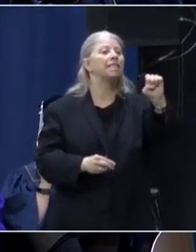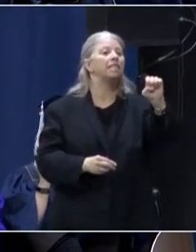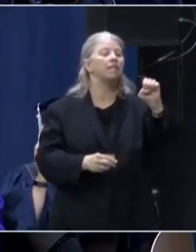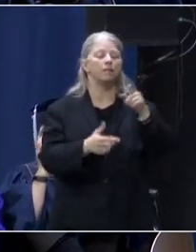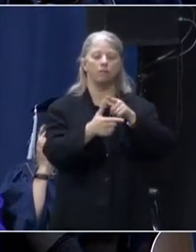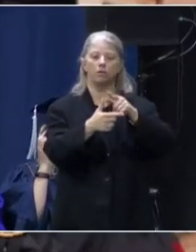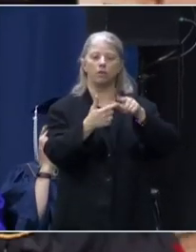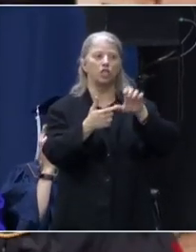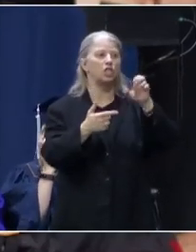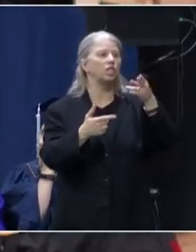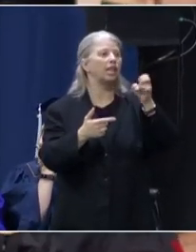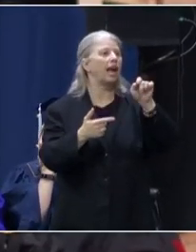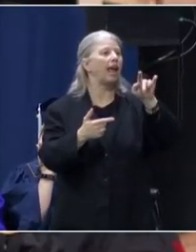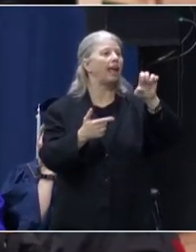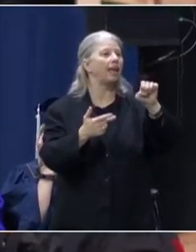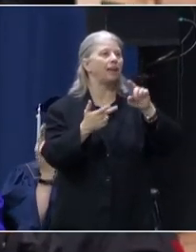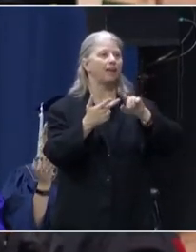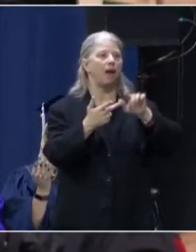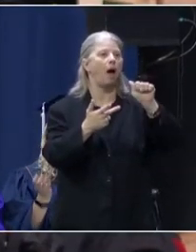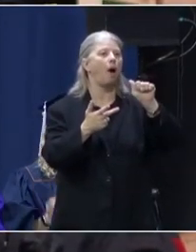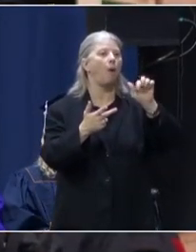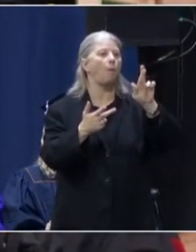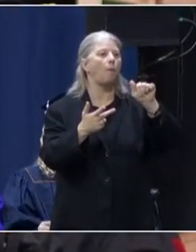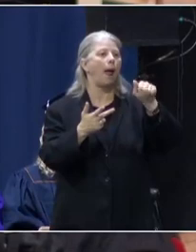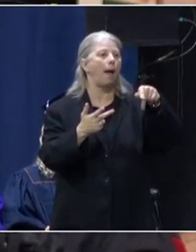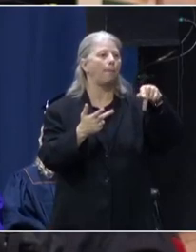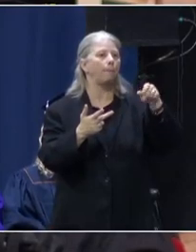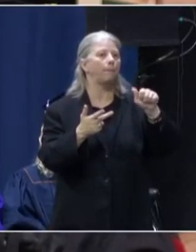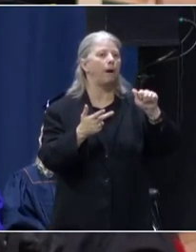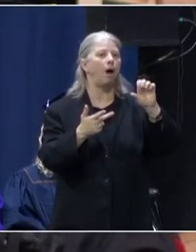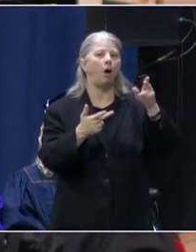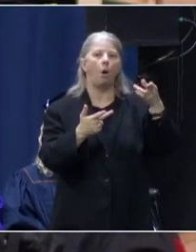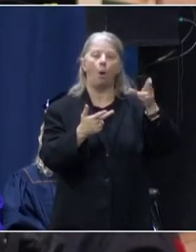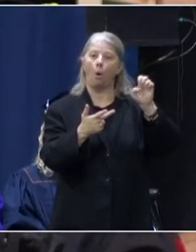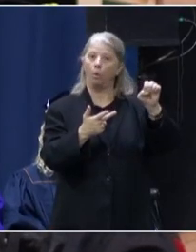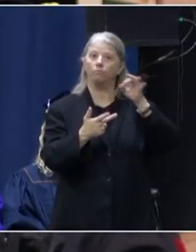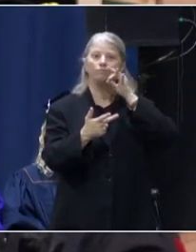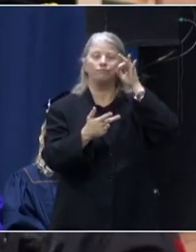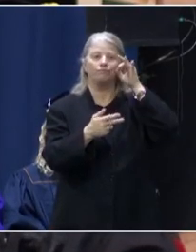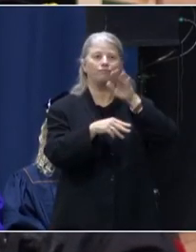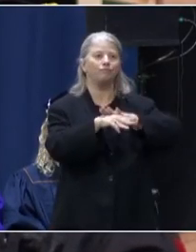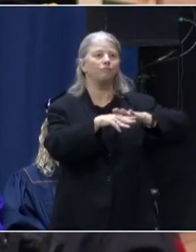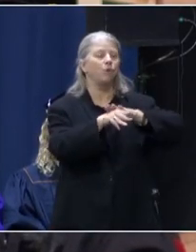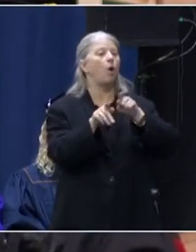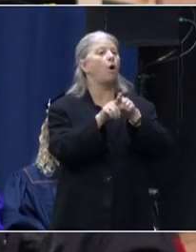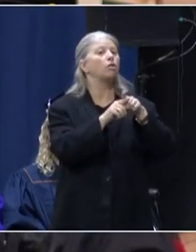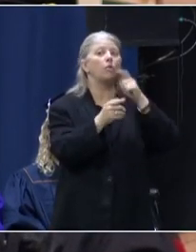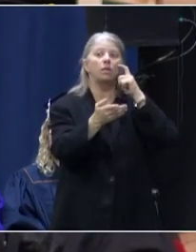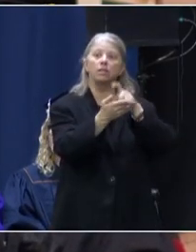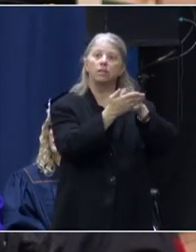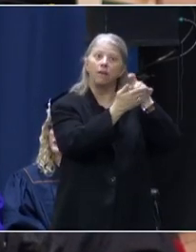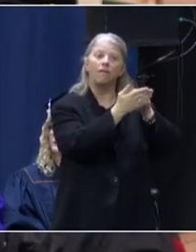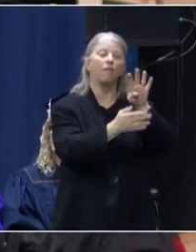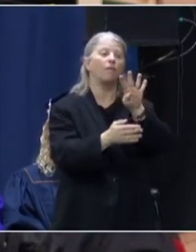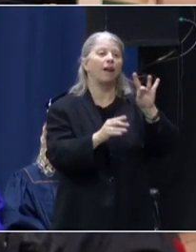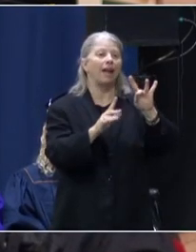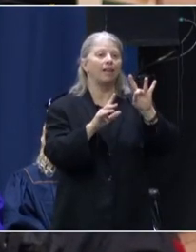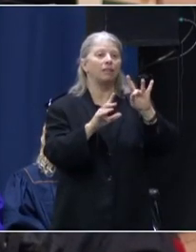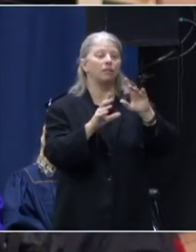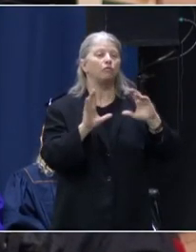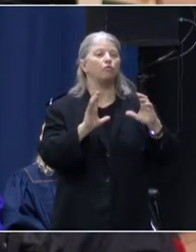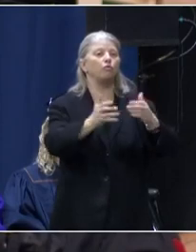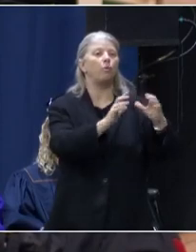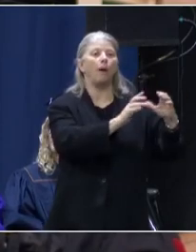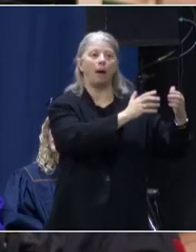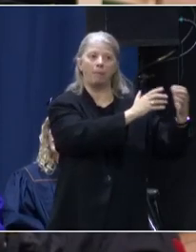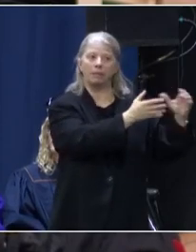Cheyenne, and Arapaho peoples. Further, we acknowledge the 48 tribes that are historically tied to